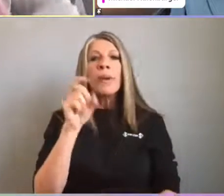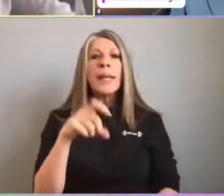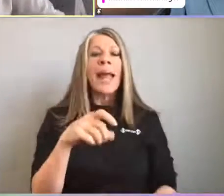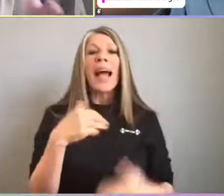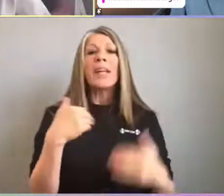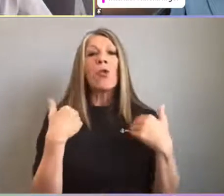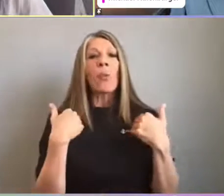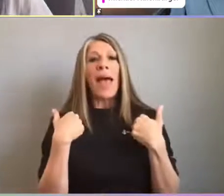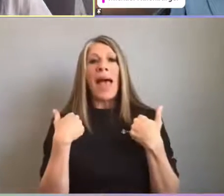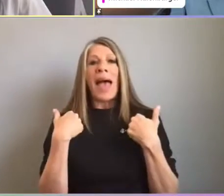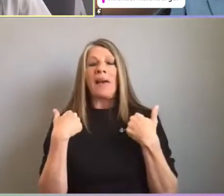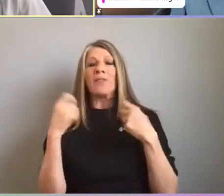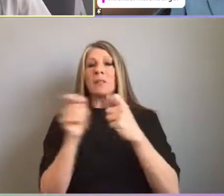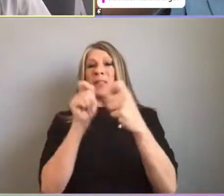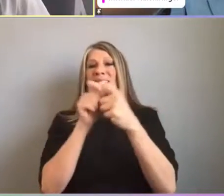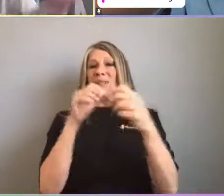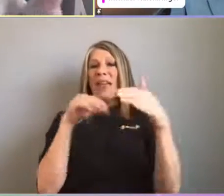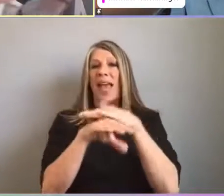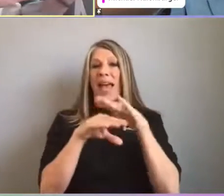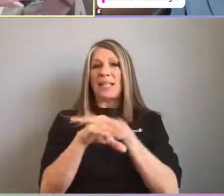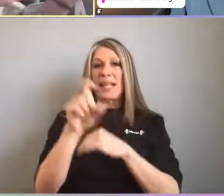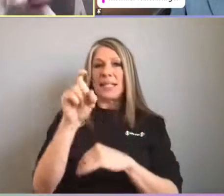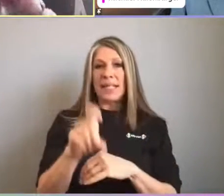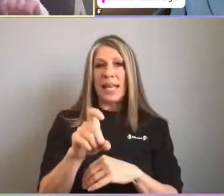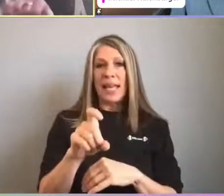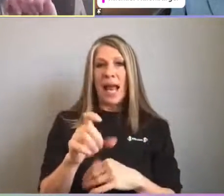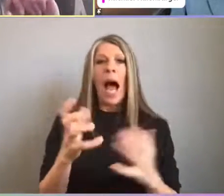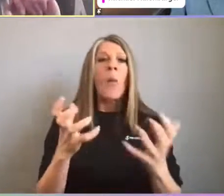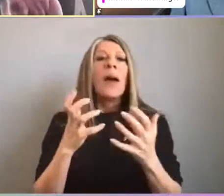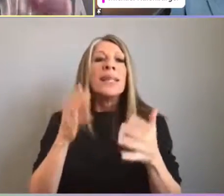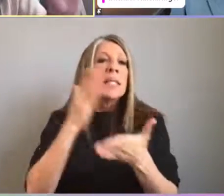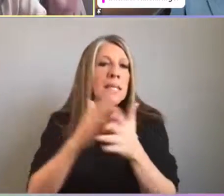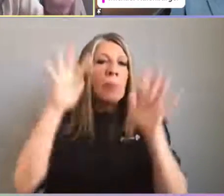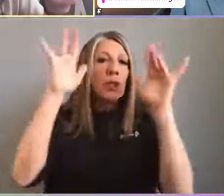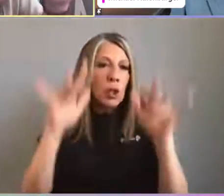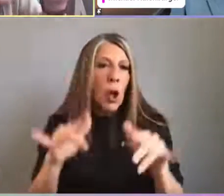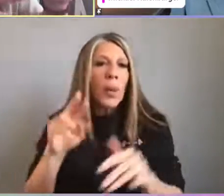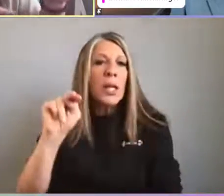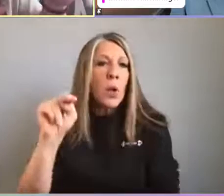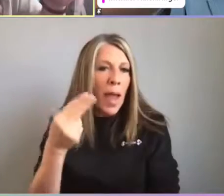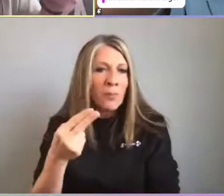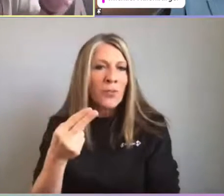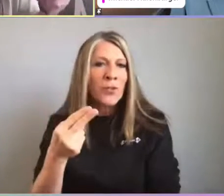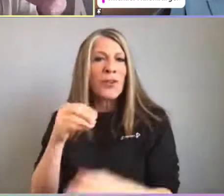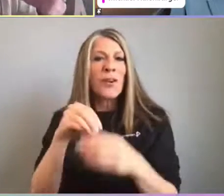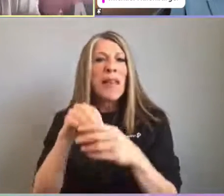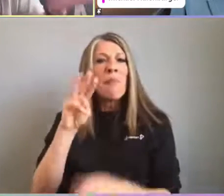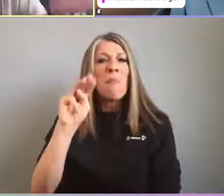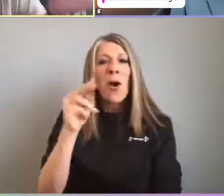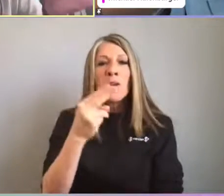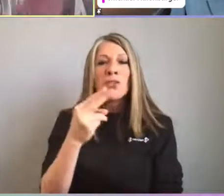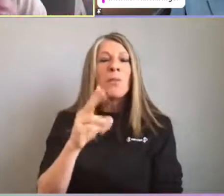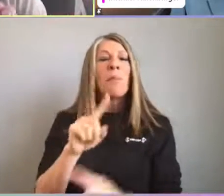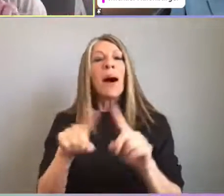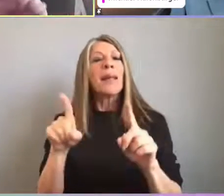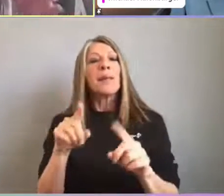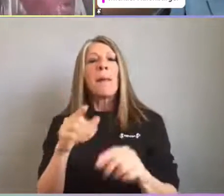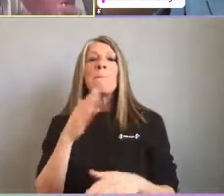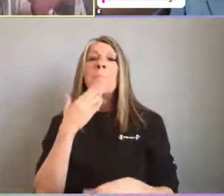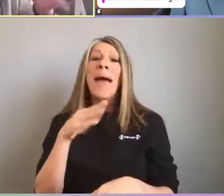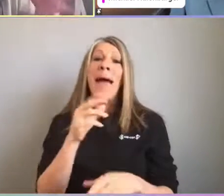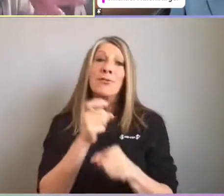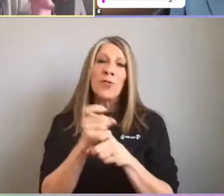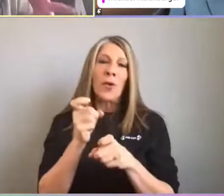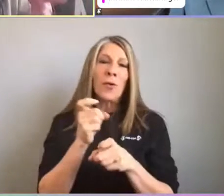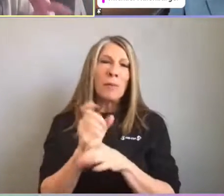have specific access needs other than, for it to stop snowing in New Hampshire in March. No, I don't have, seriously, bad joke. My